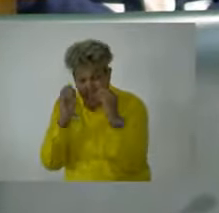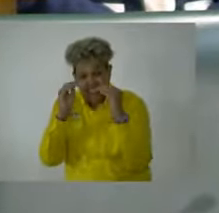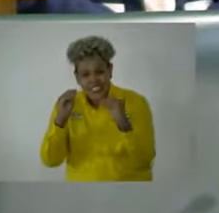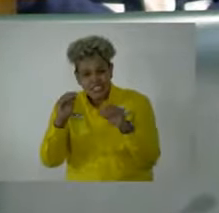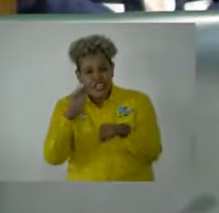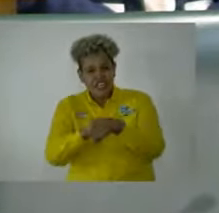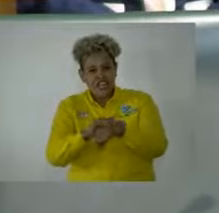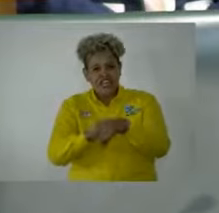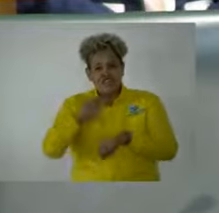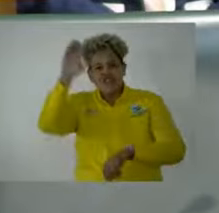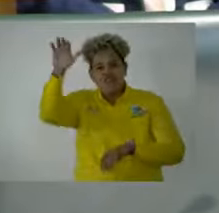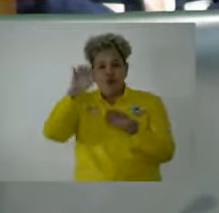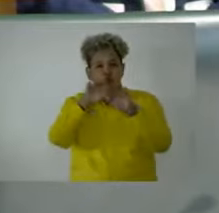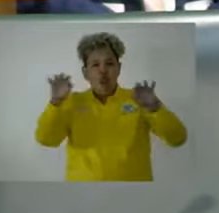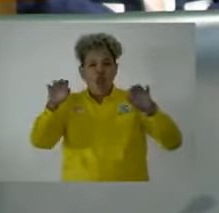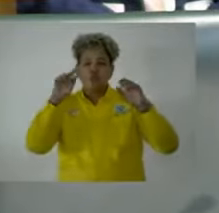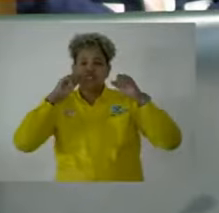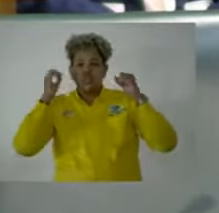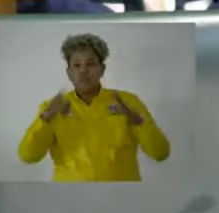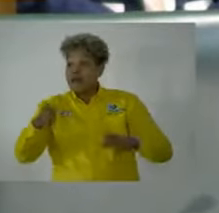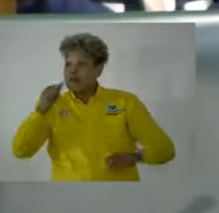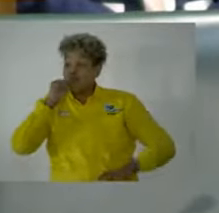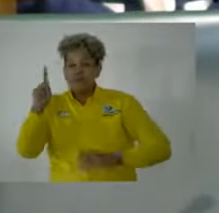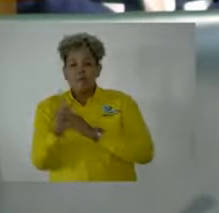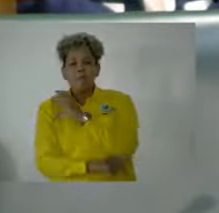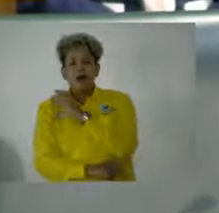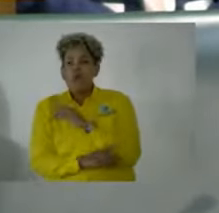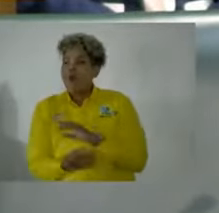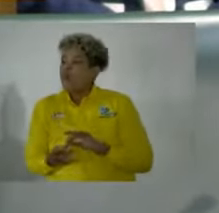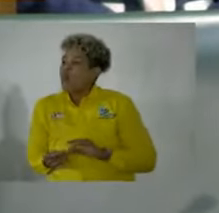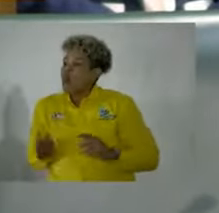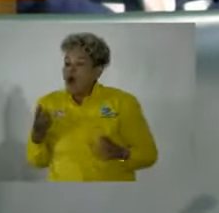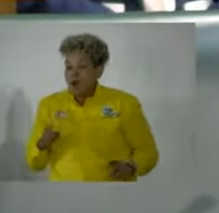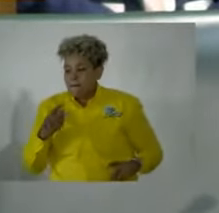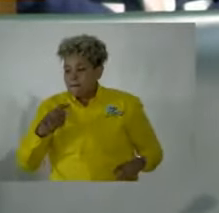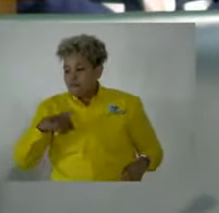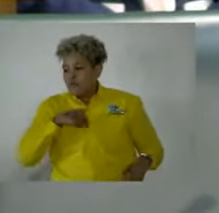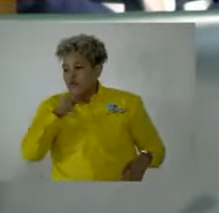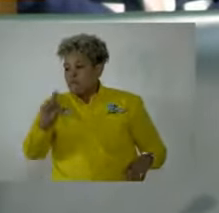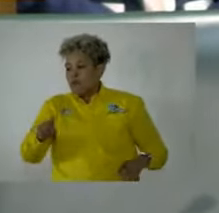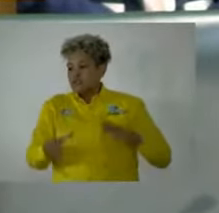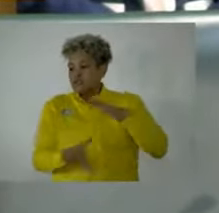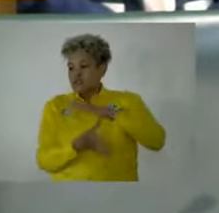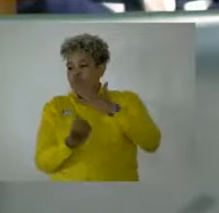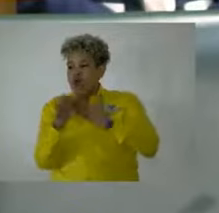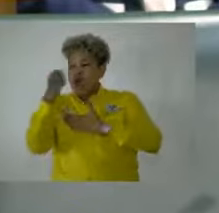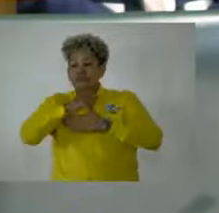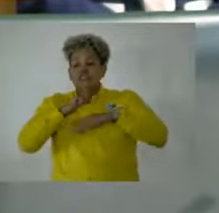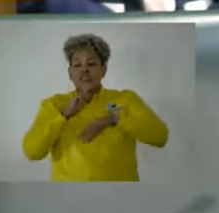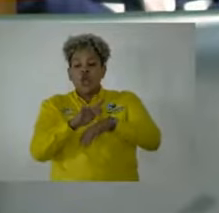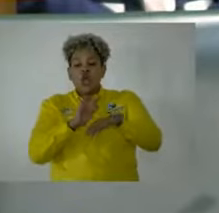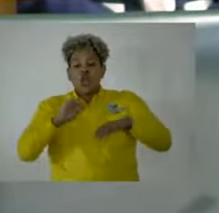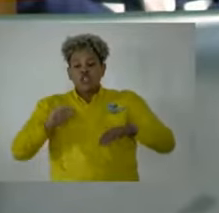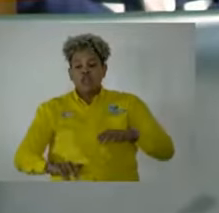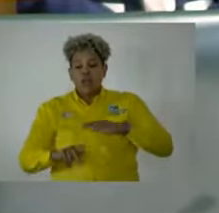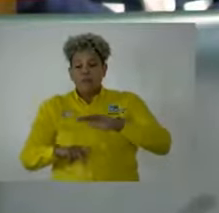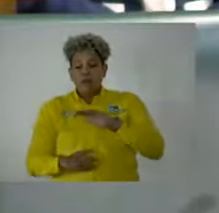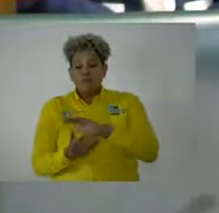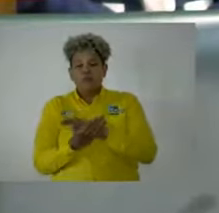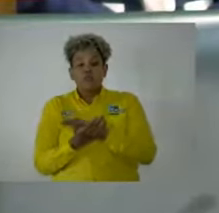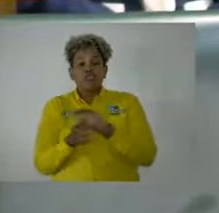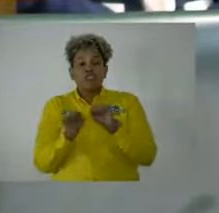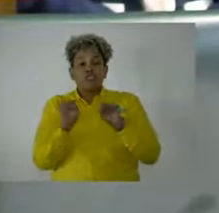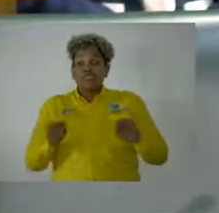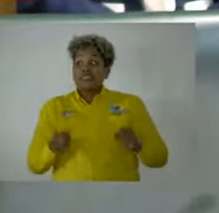as a foreign language it is to many of them. Though we must prioritize the early childhood and primary school